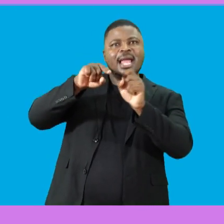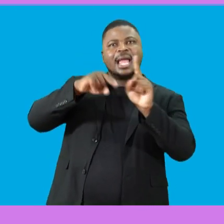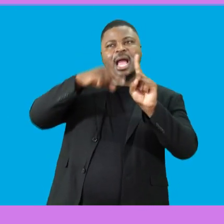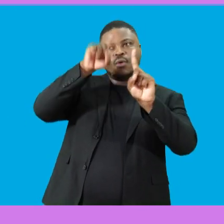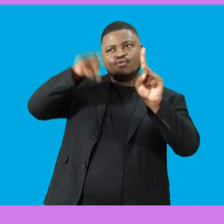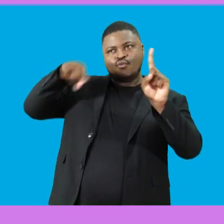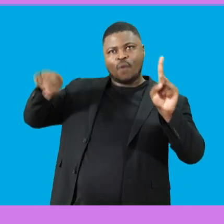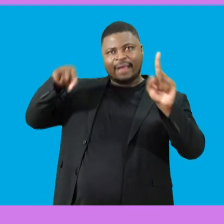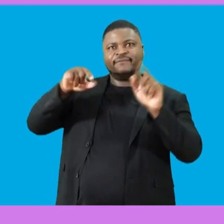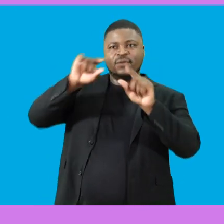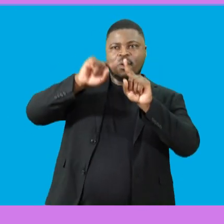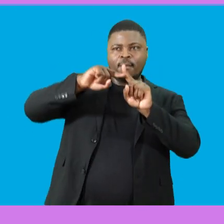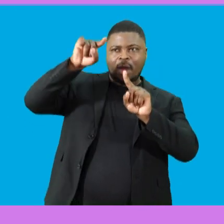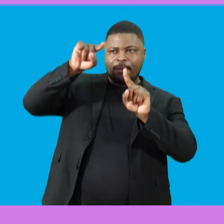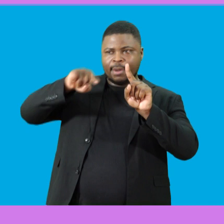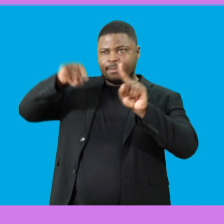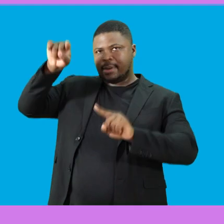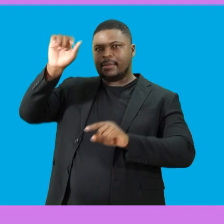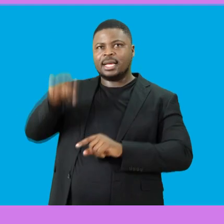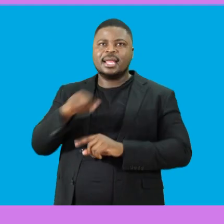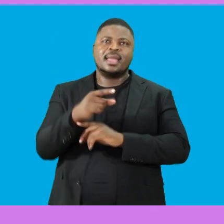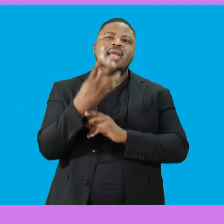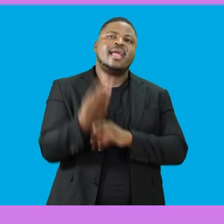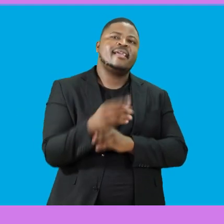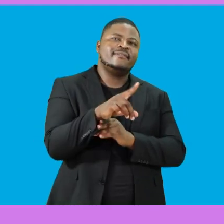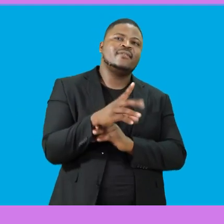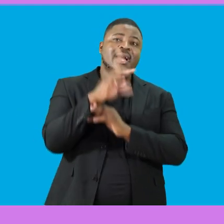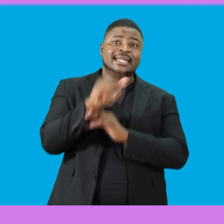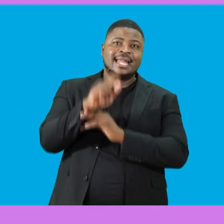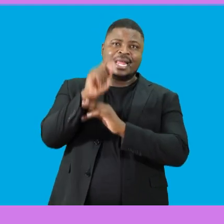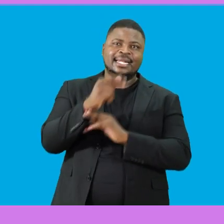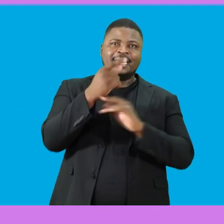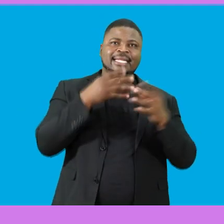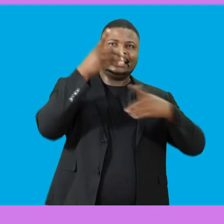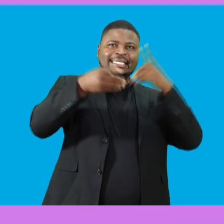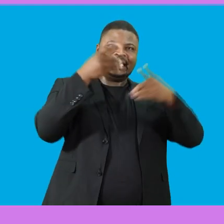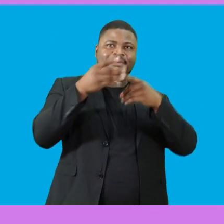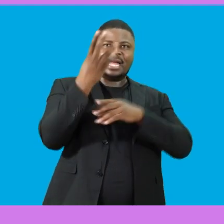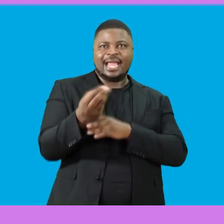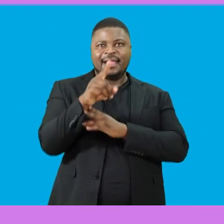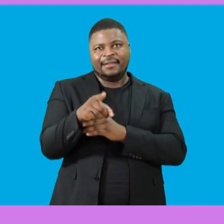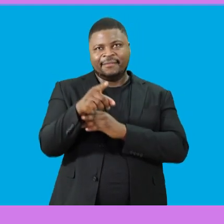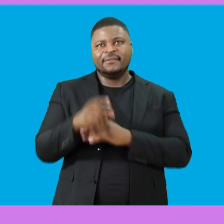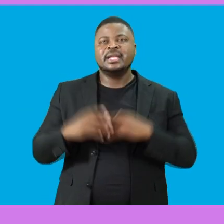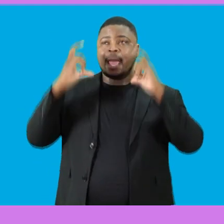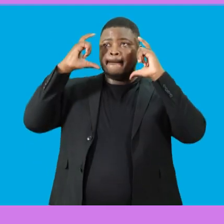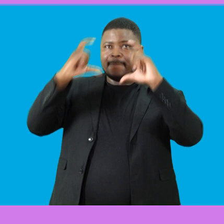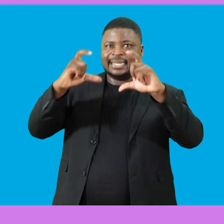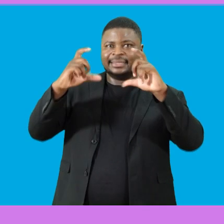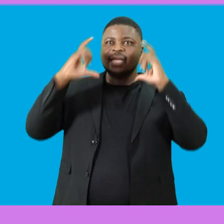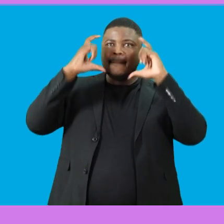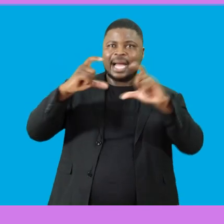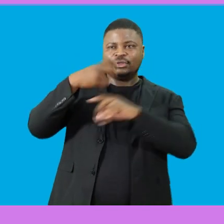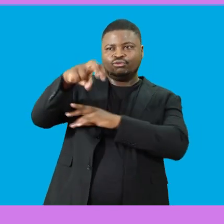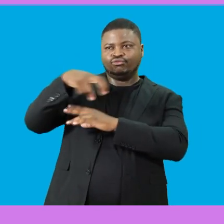can be counted. Then we are given an example there of a discrete data. It says there it's a graph on the bus trips as well as